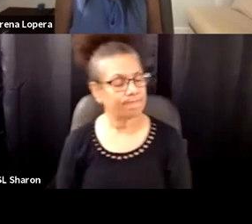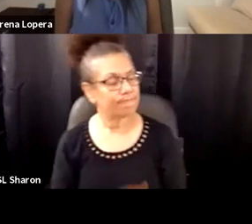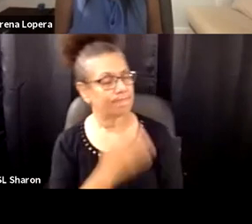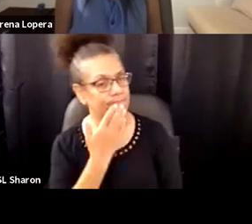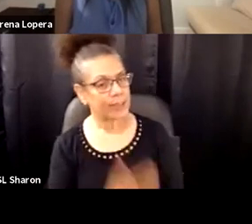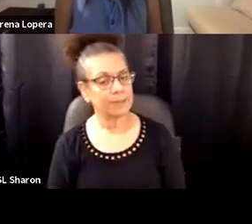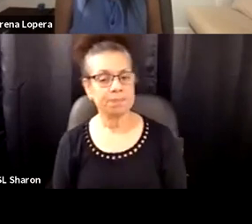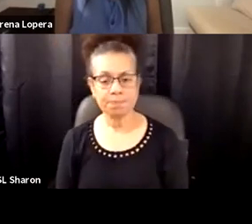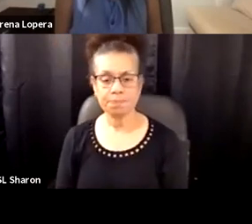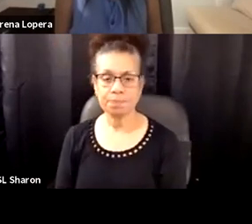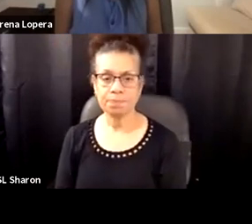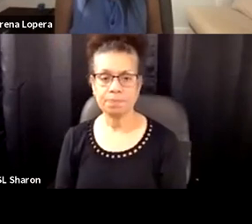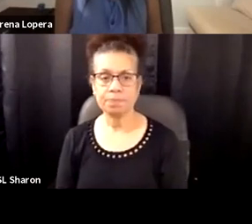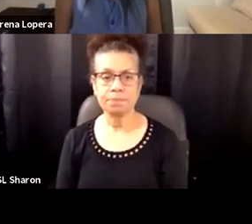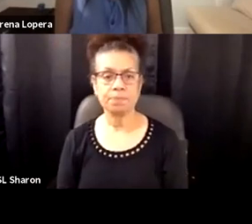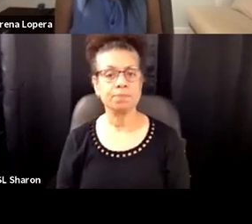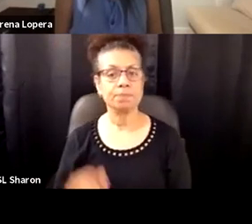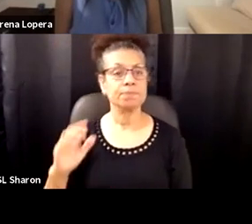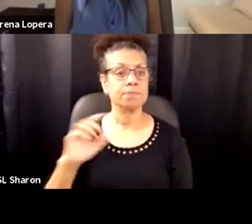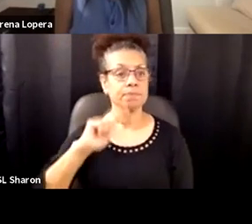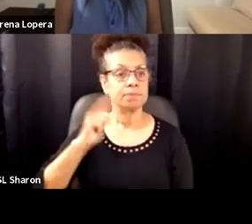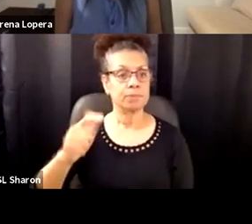thank you mr coleman